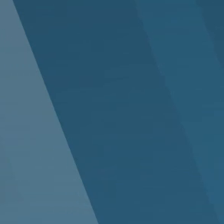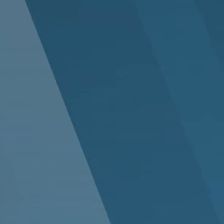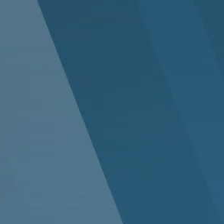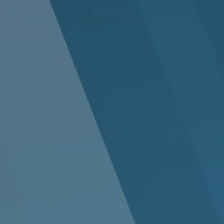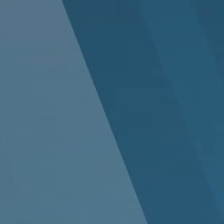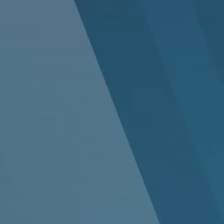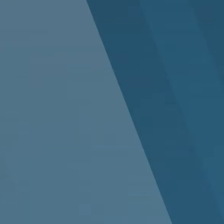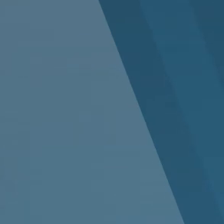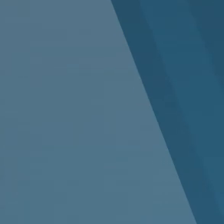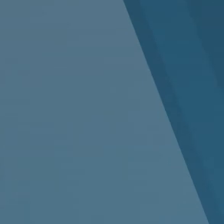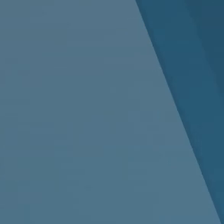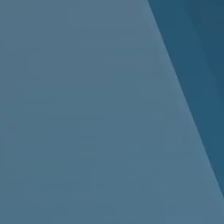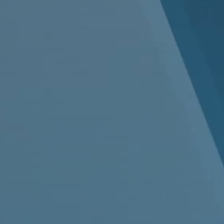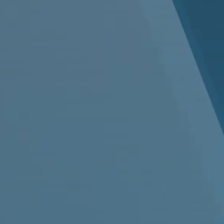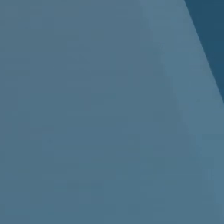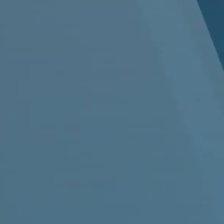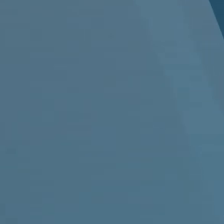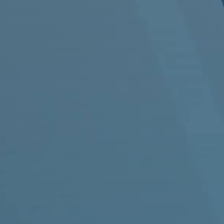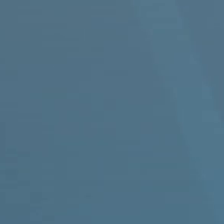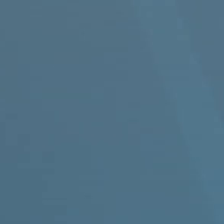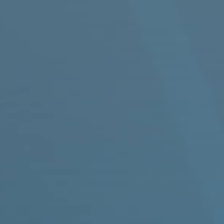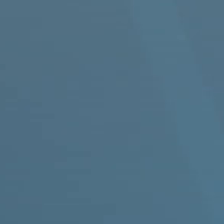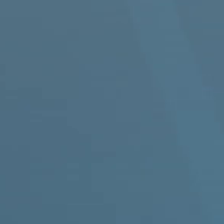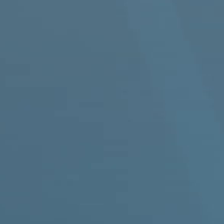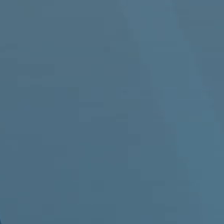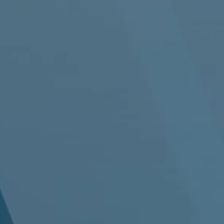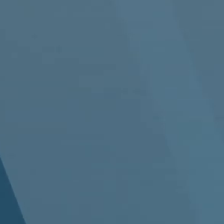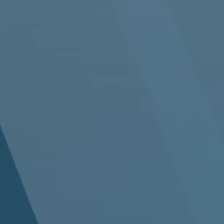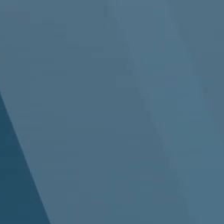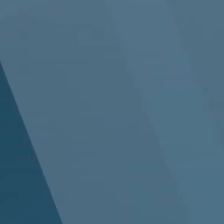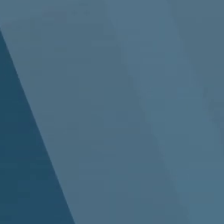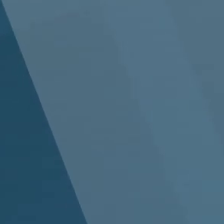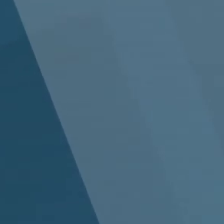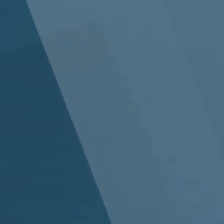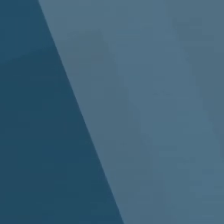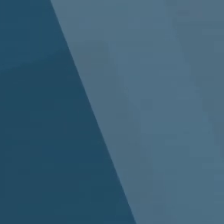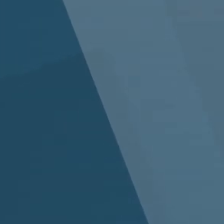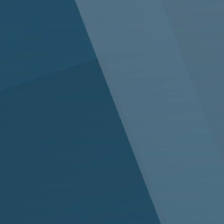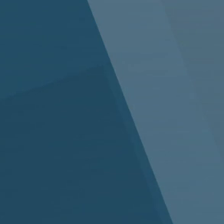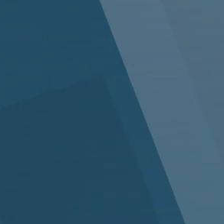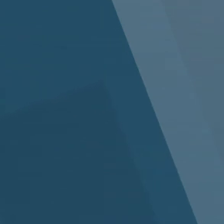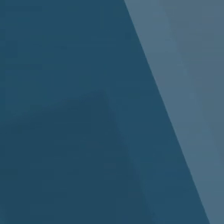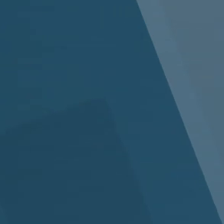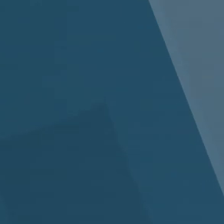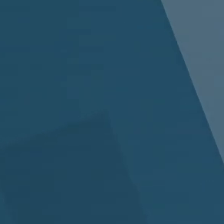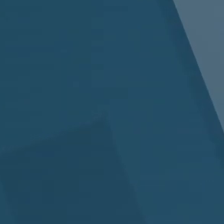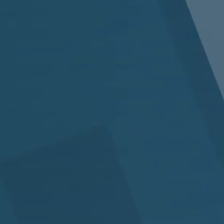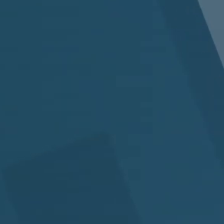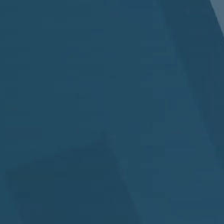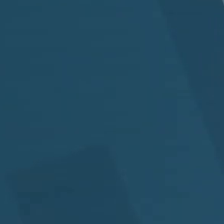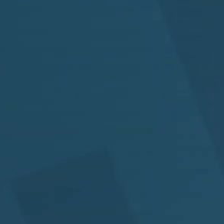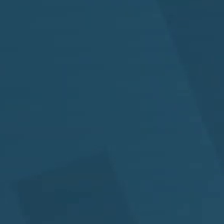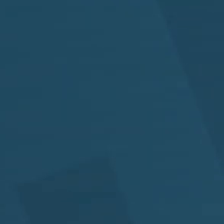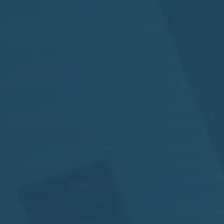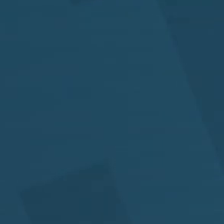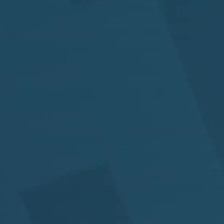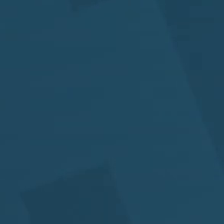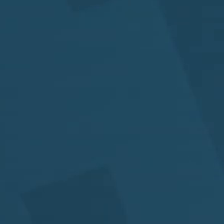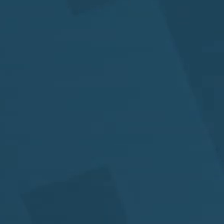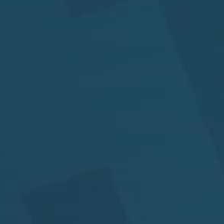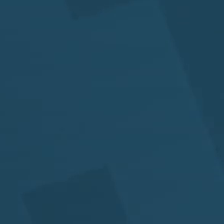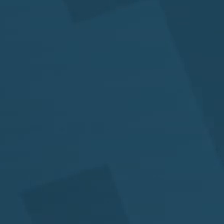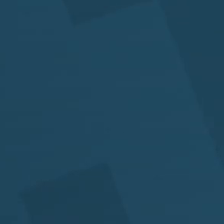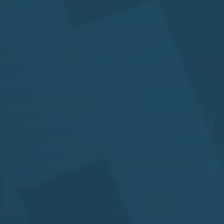801 people in the hospital tonight, down 16 from yesterday. 79 new admissions to the hospitals, which is